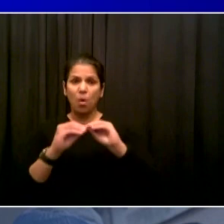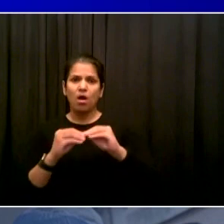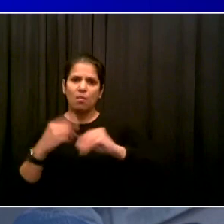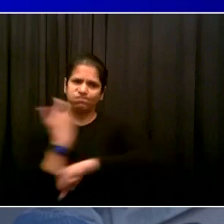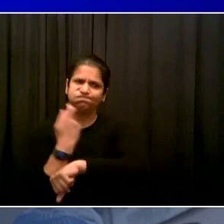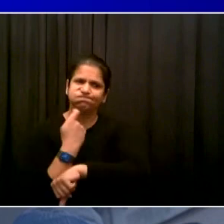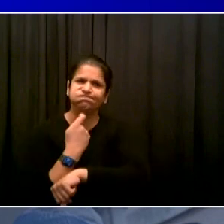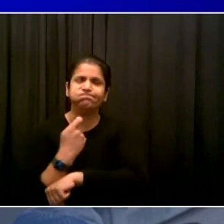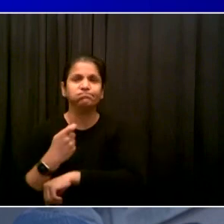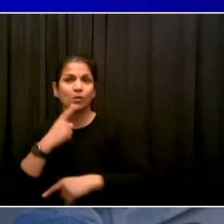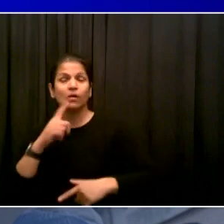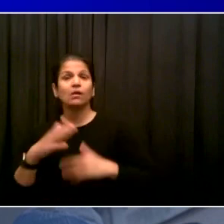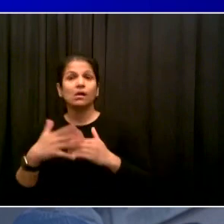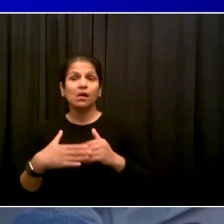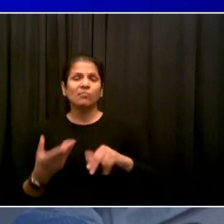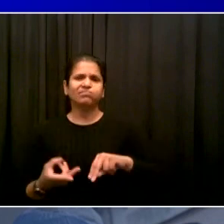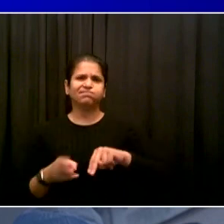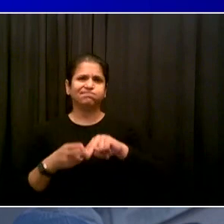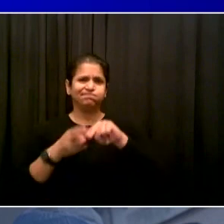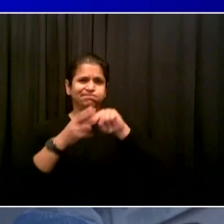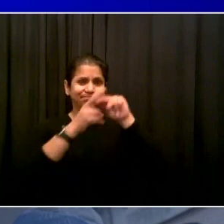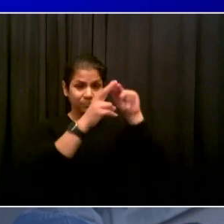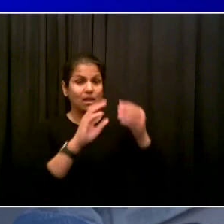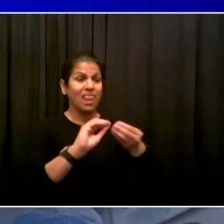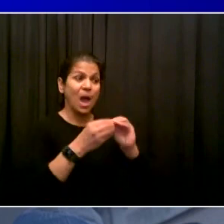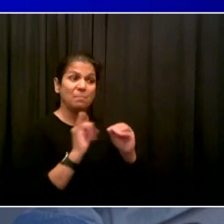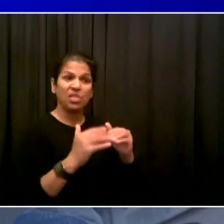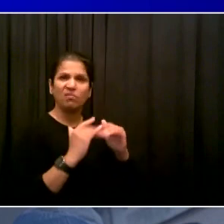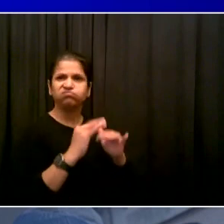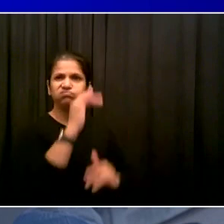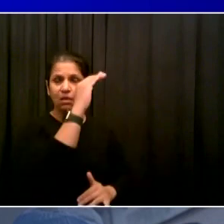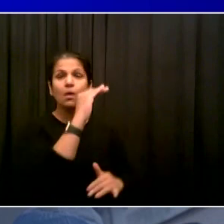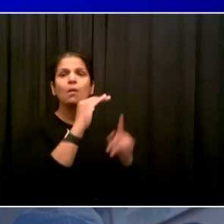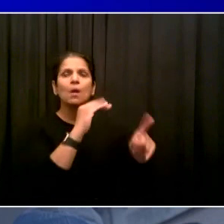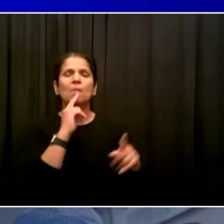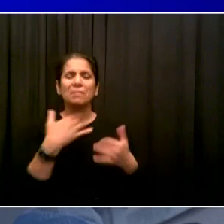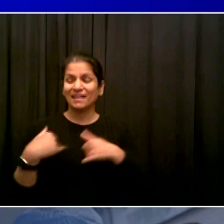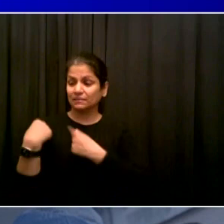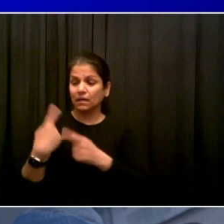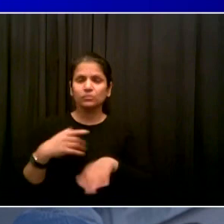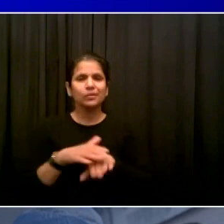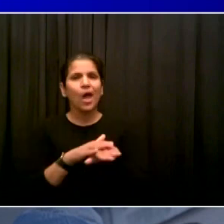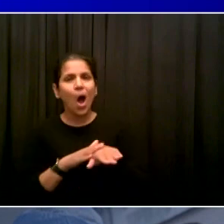moving now. So since the very beginning, there have been